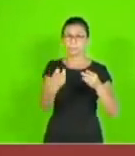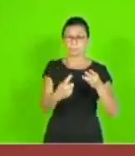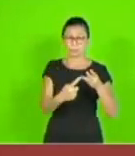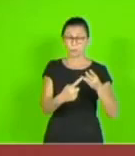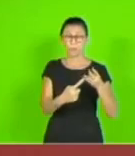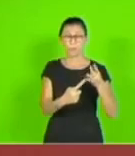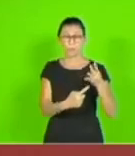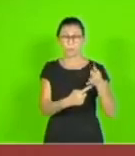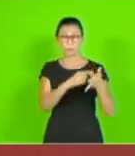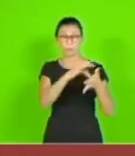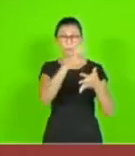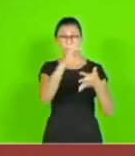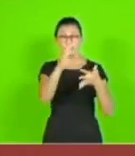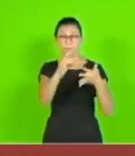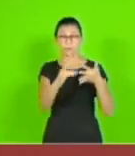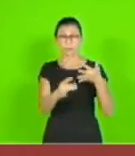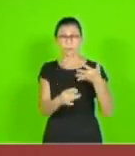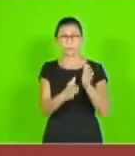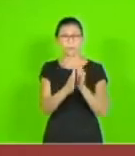early dawns,